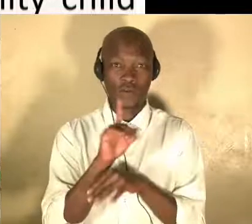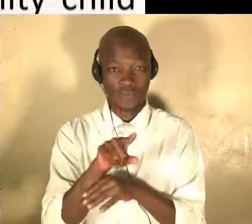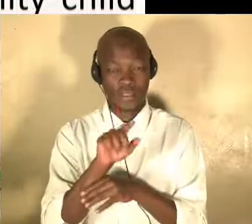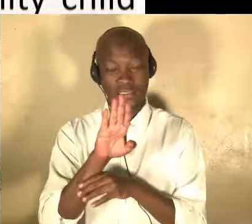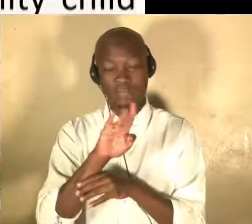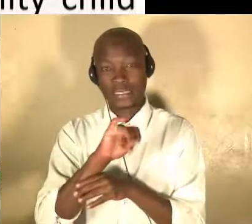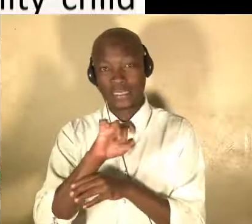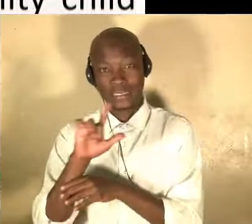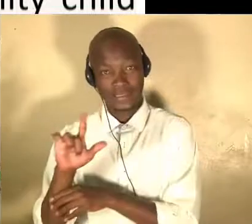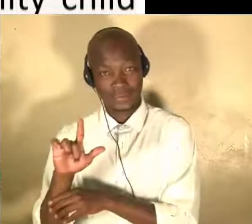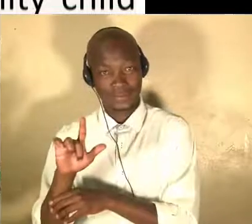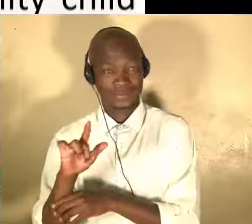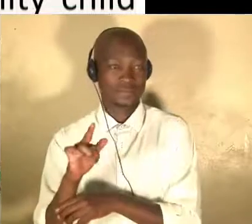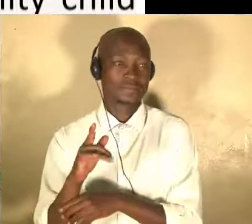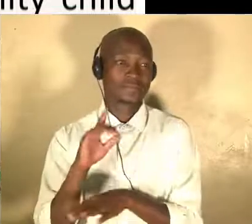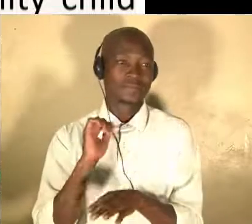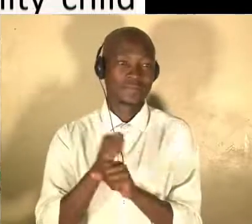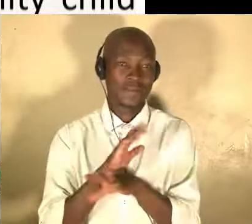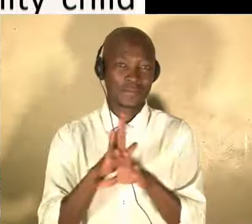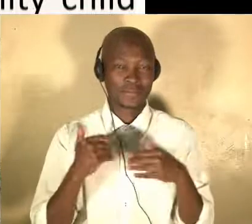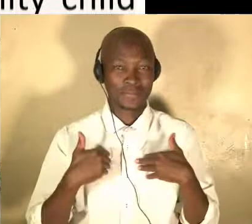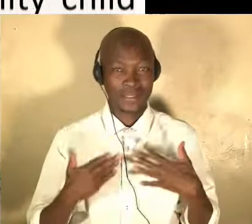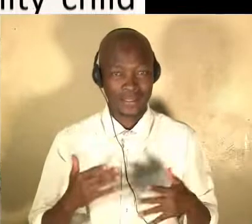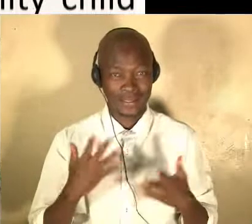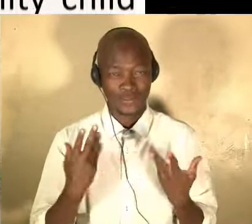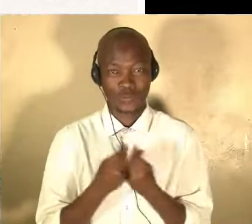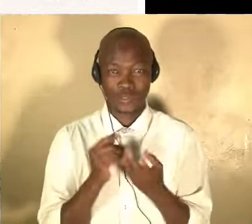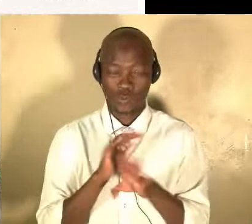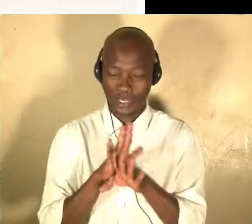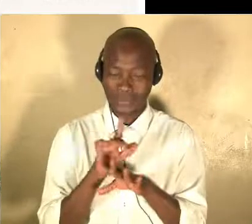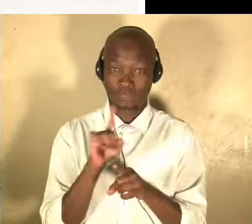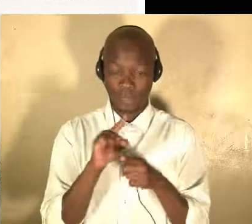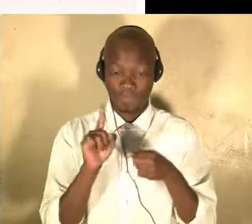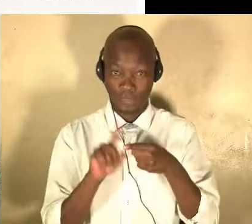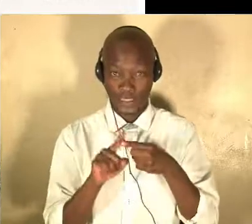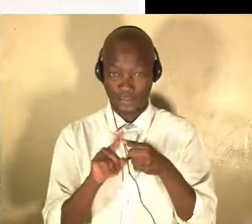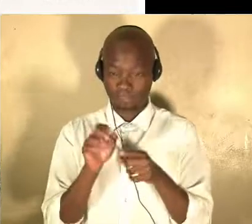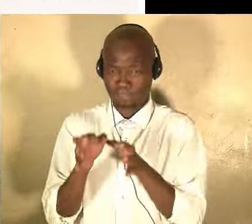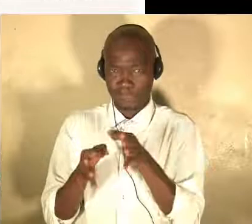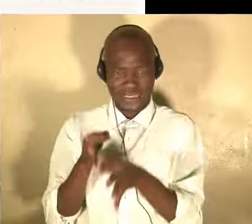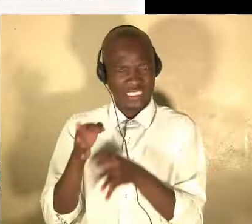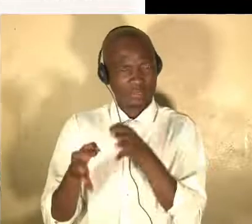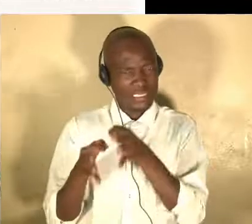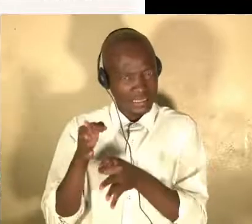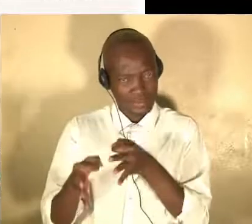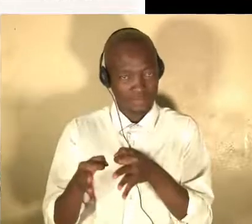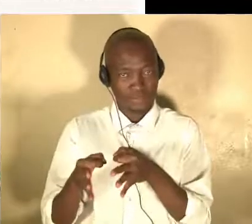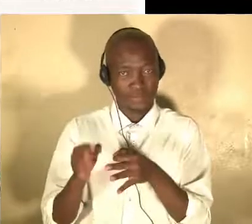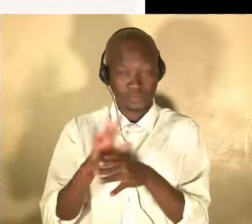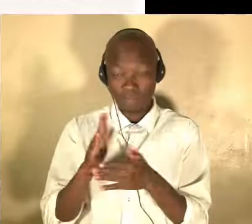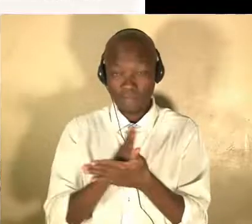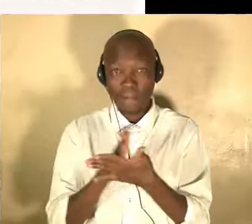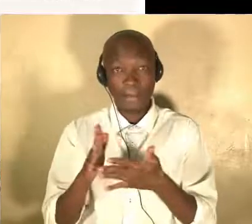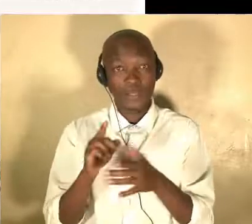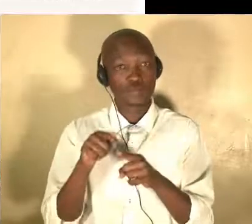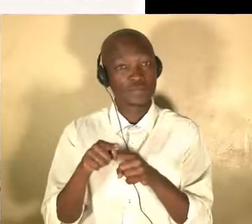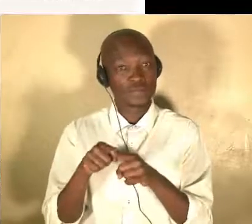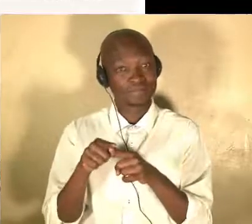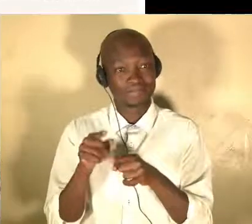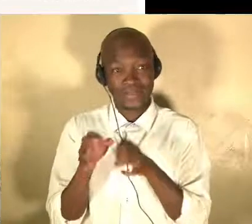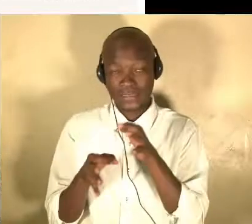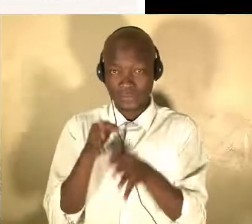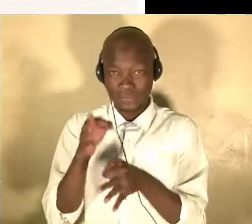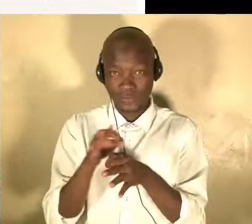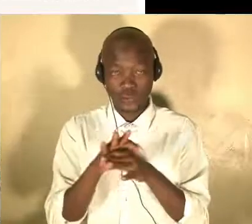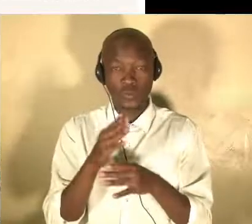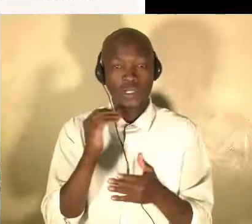bill, they would begin with the definitions, and part of the definitions would enable